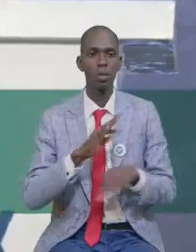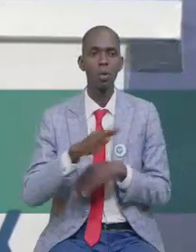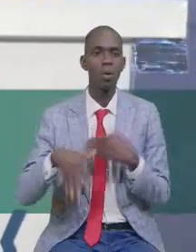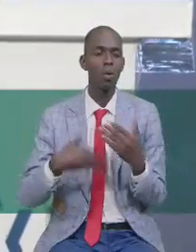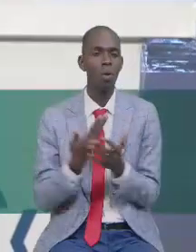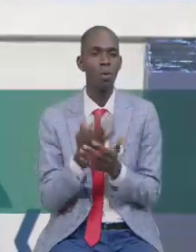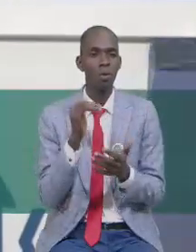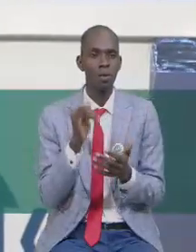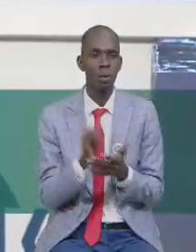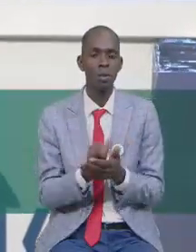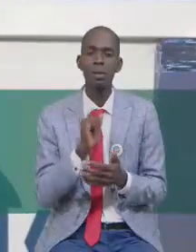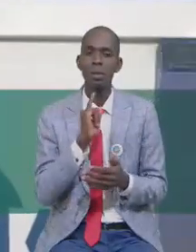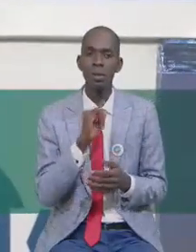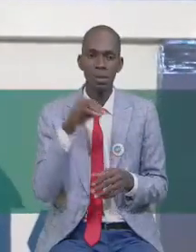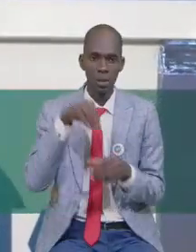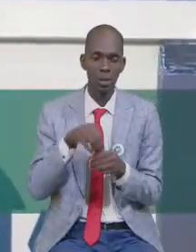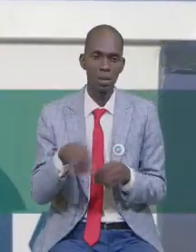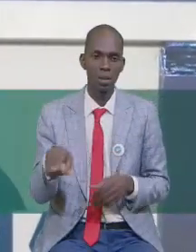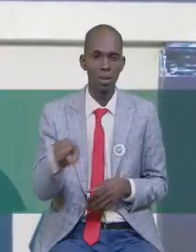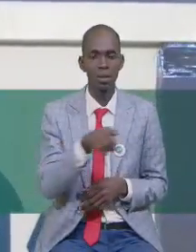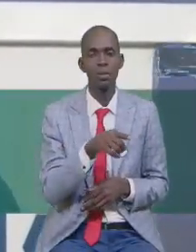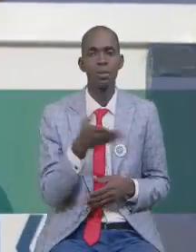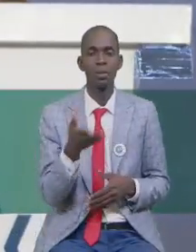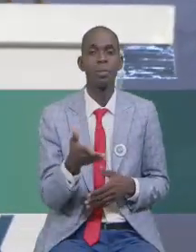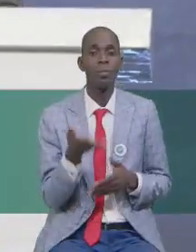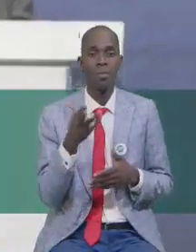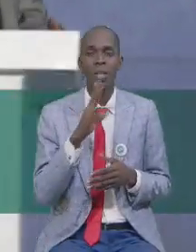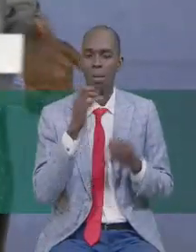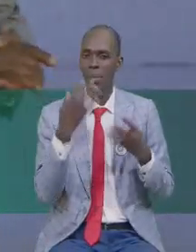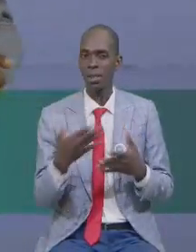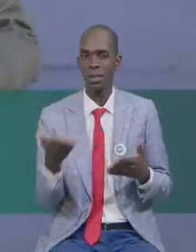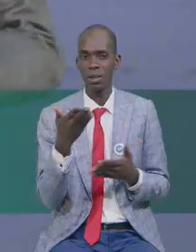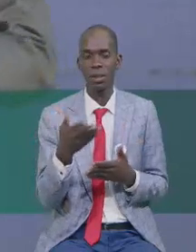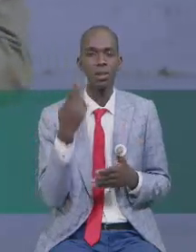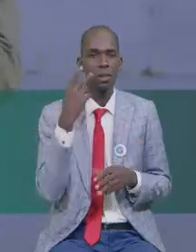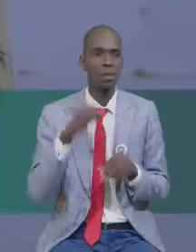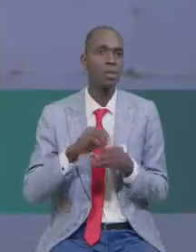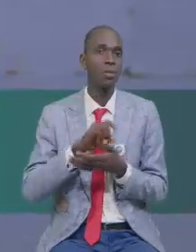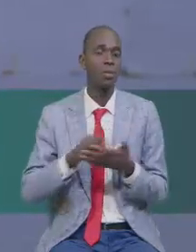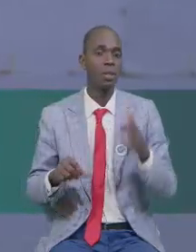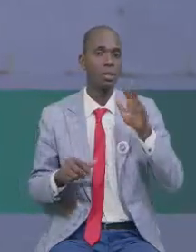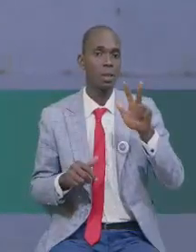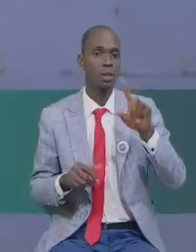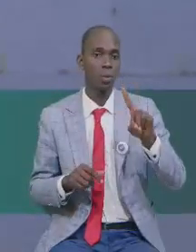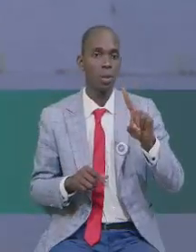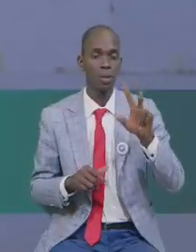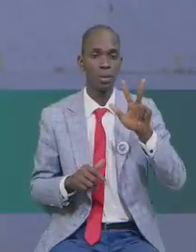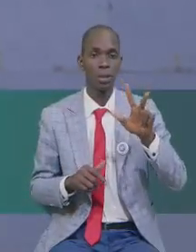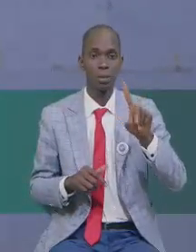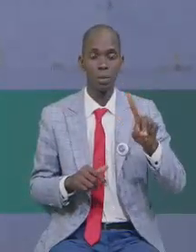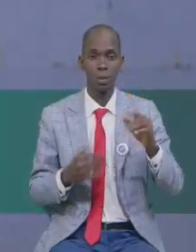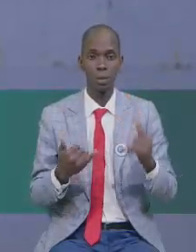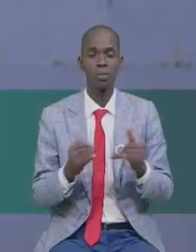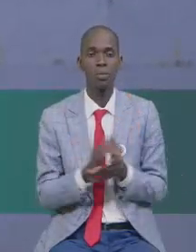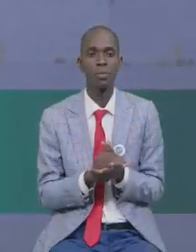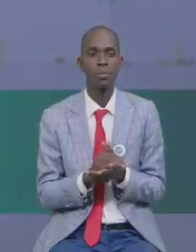all that is therein. There's a lot there, but go to verse 31. In verse 31, it